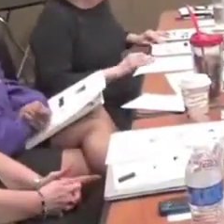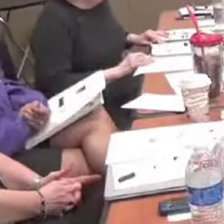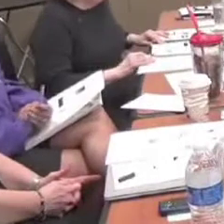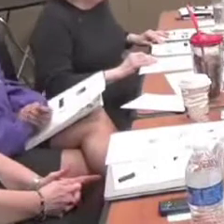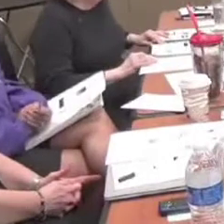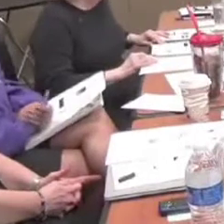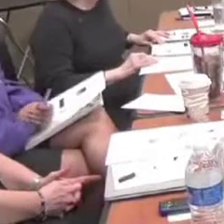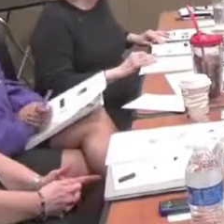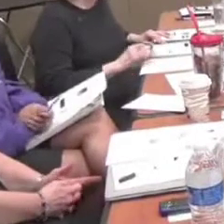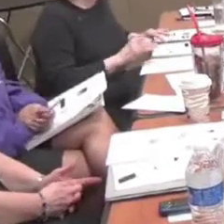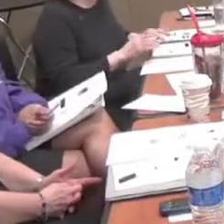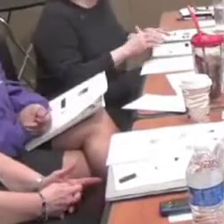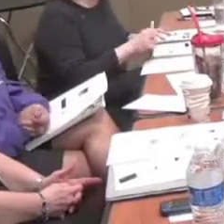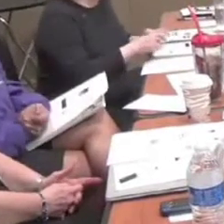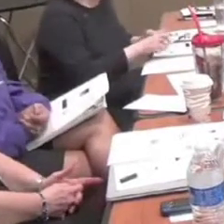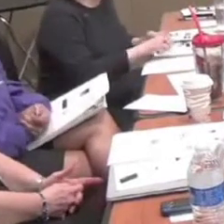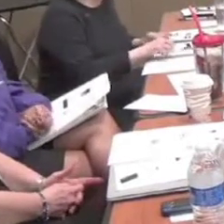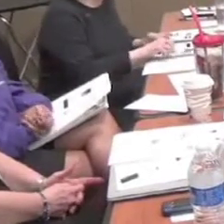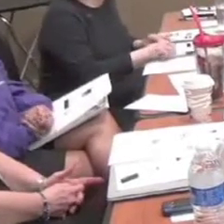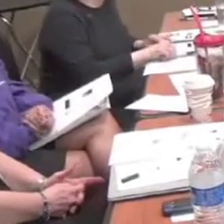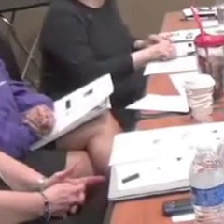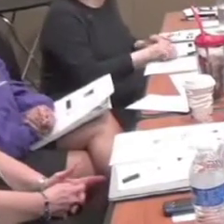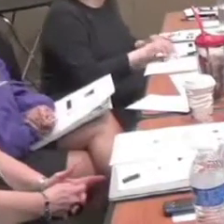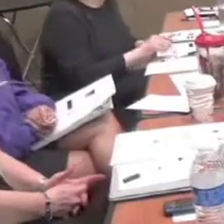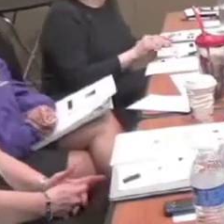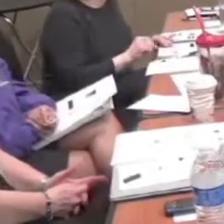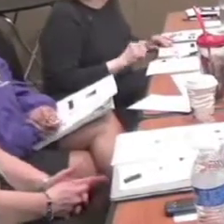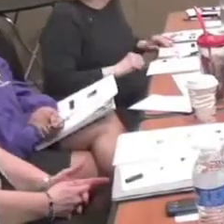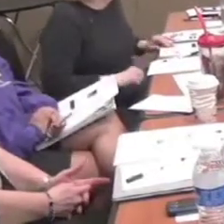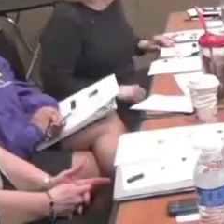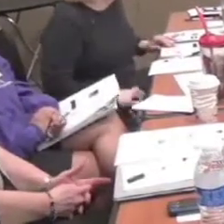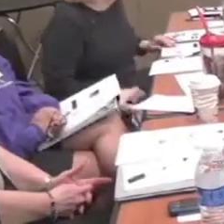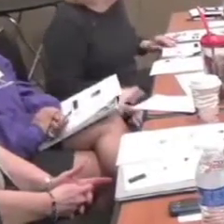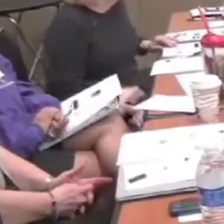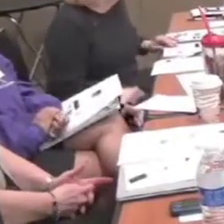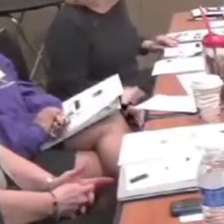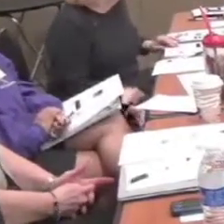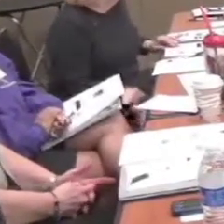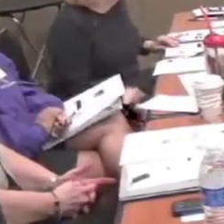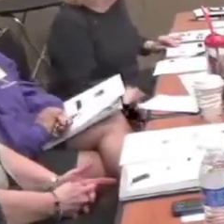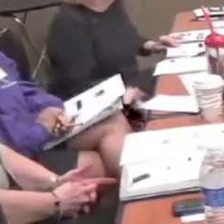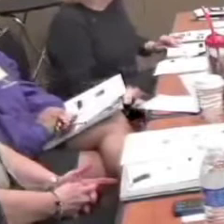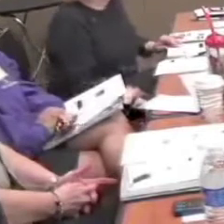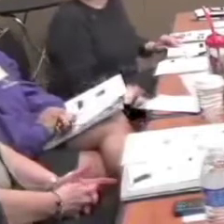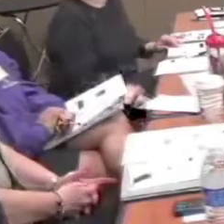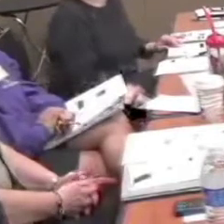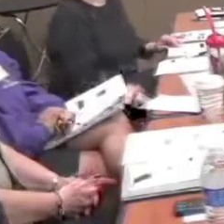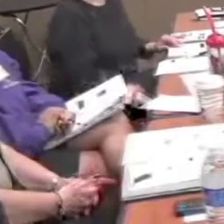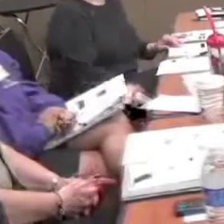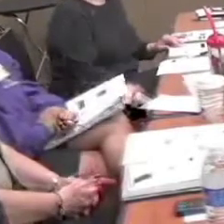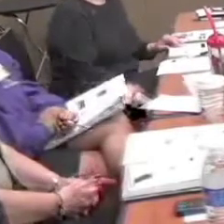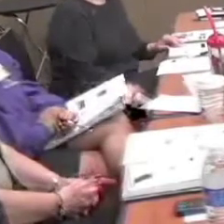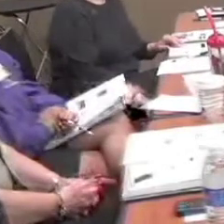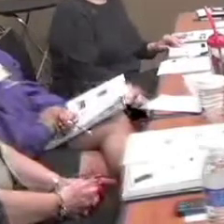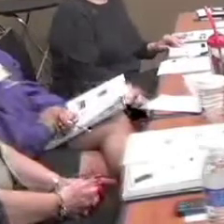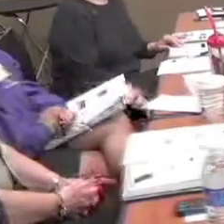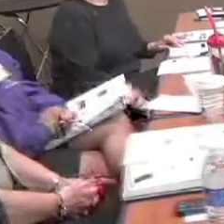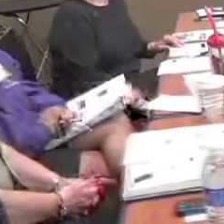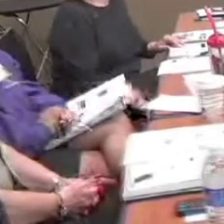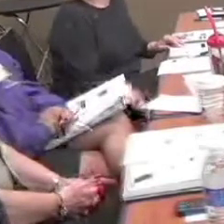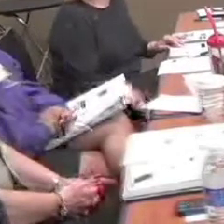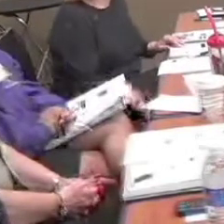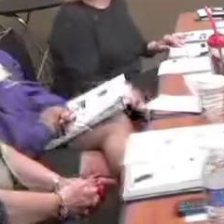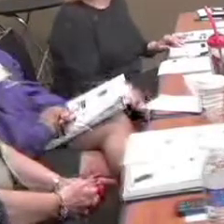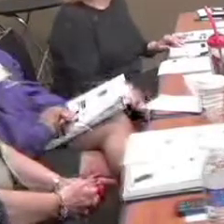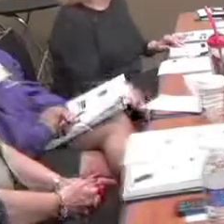dishes. Okay, so you guys are having an argument about her leaving the dishes? We work out their schedules. I work nights, she works days. I come home